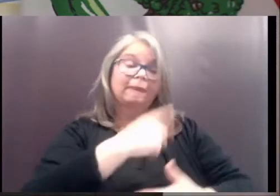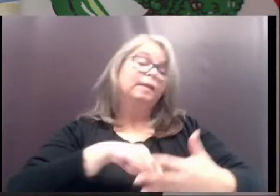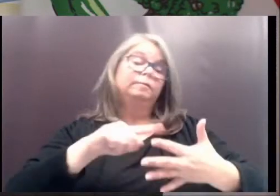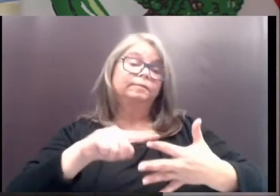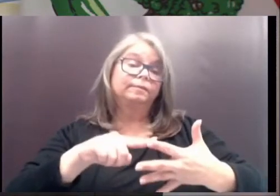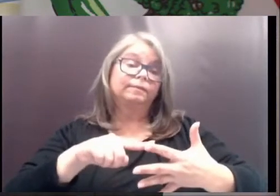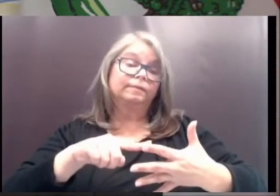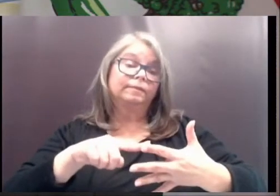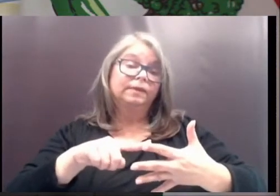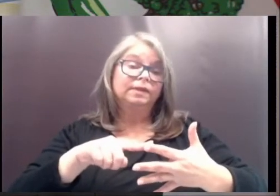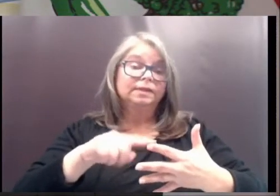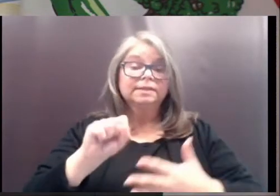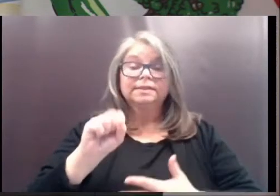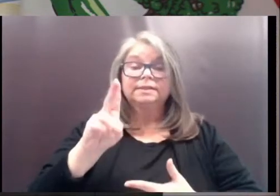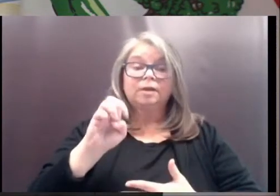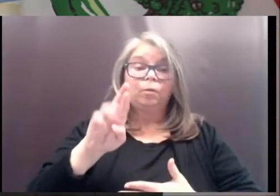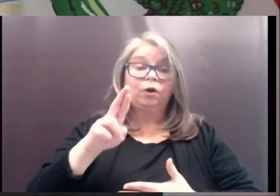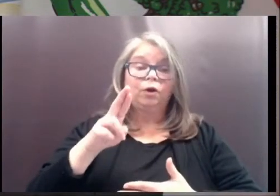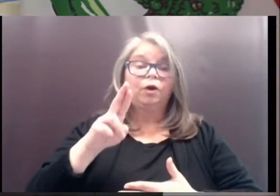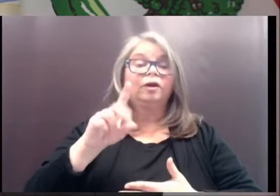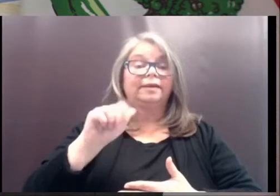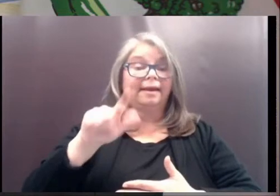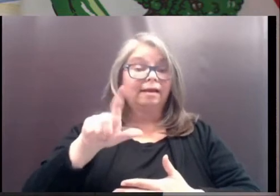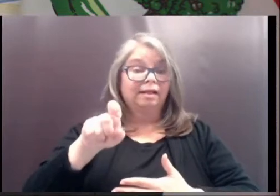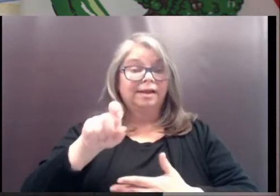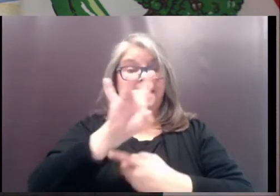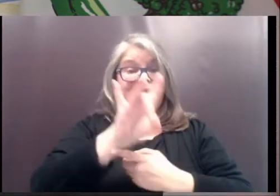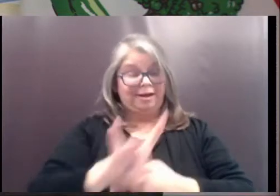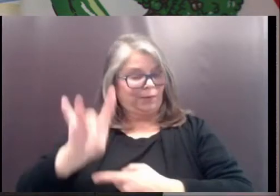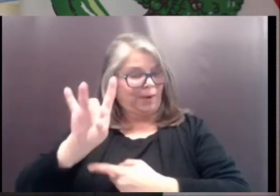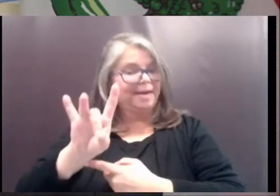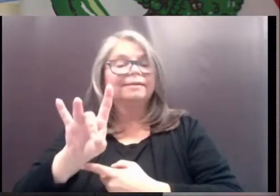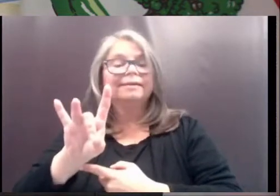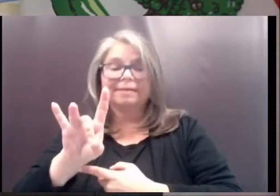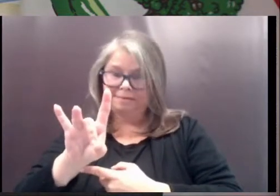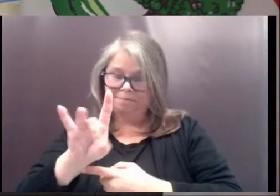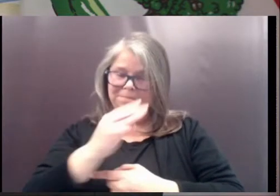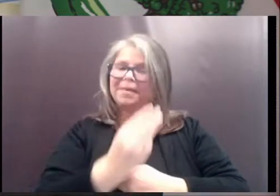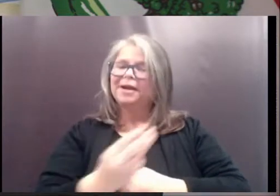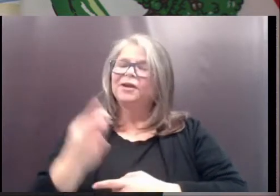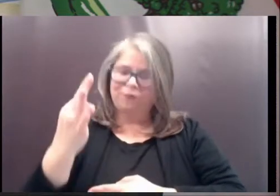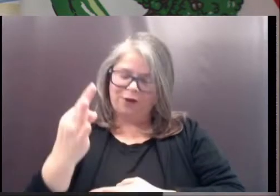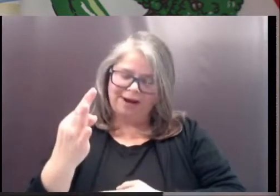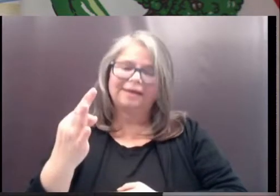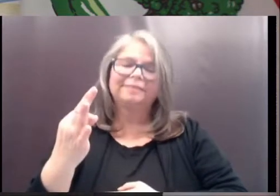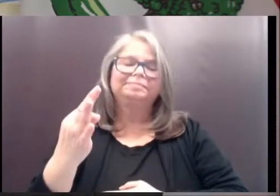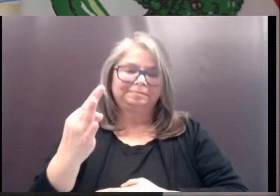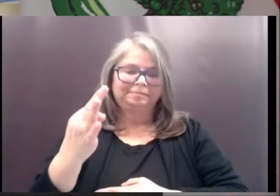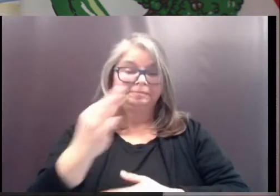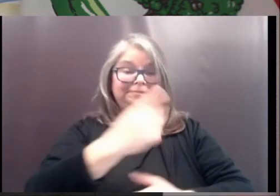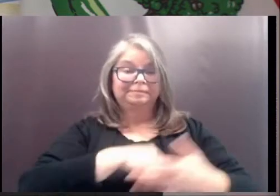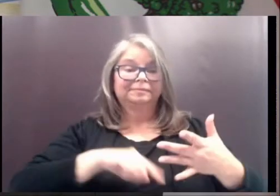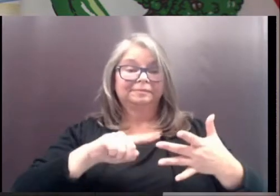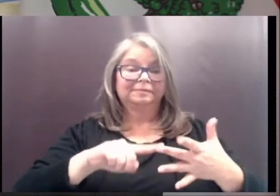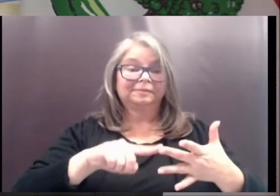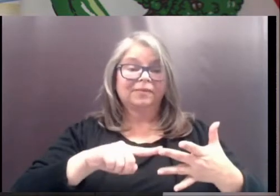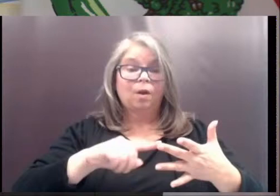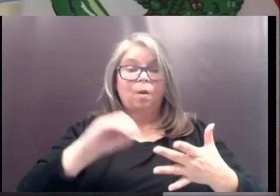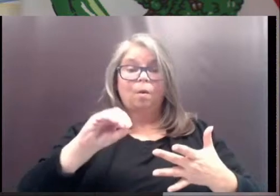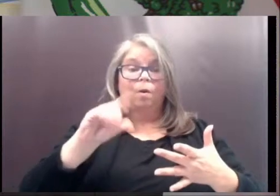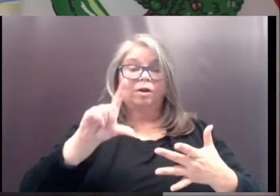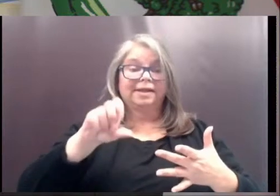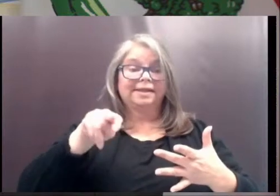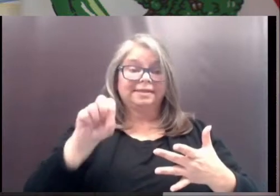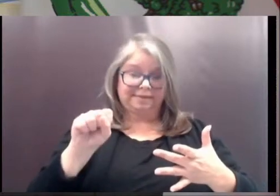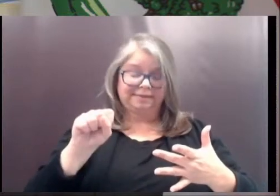open from 8 a.m. to 8 p.m. as well from Monday to Friday. Our O'Leary Clinic at the O'Leary Health Center will be open from